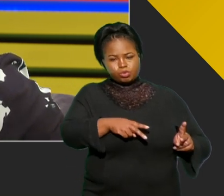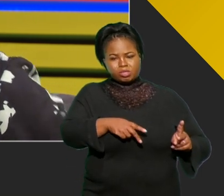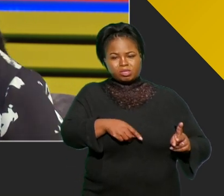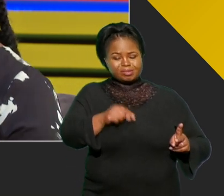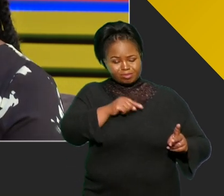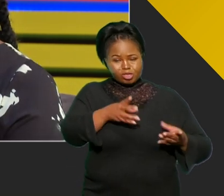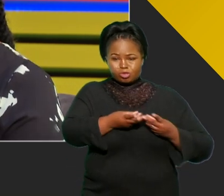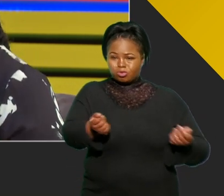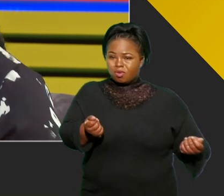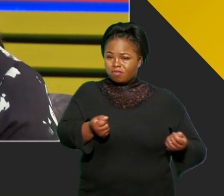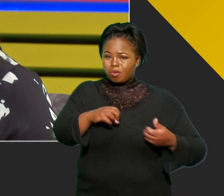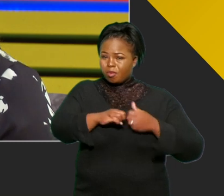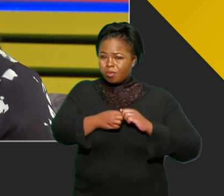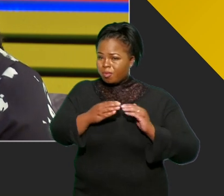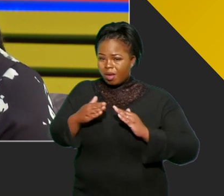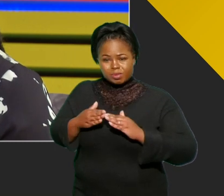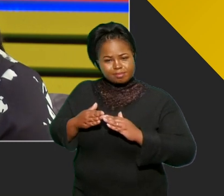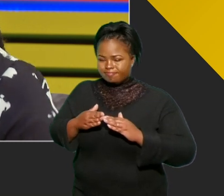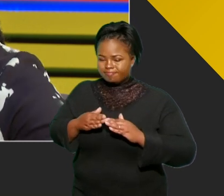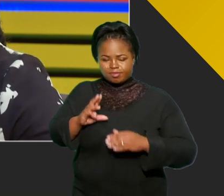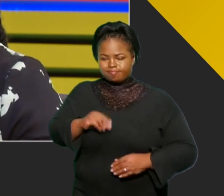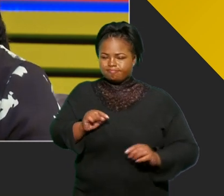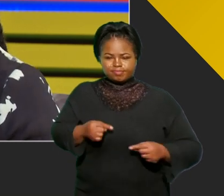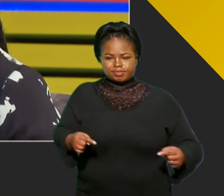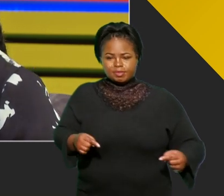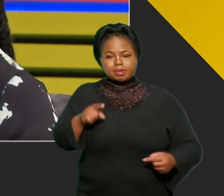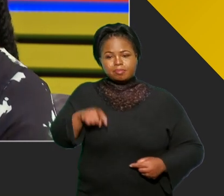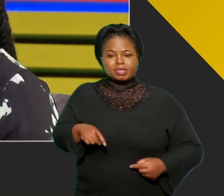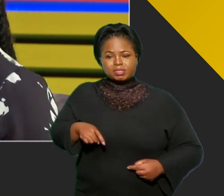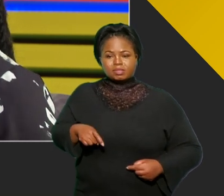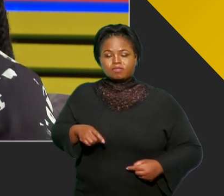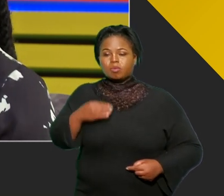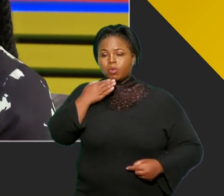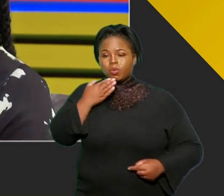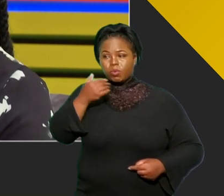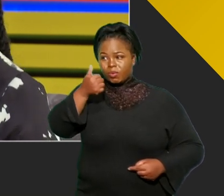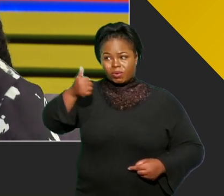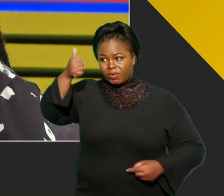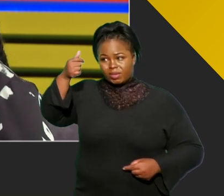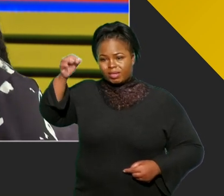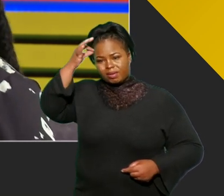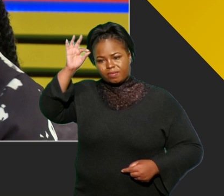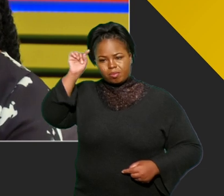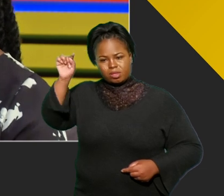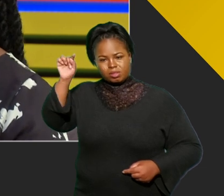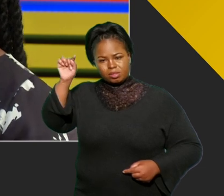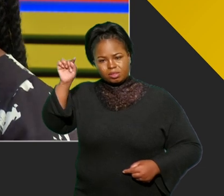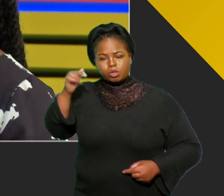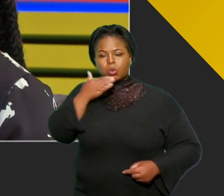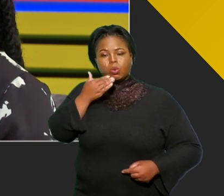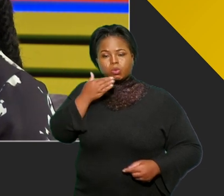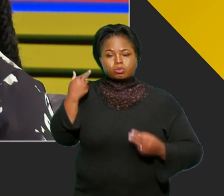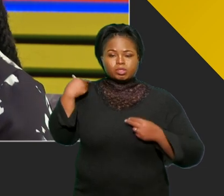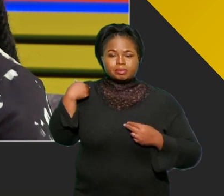Indeed. Okay. Yes. That solution needs to come from big box developments, and they need to happen quickly. Yeah. So who's driving big